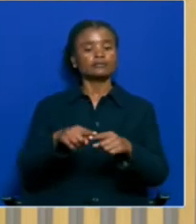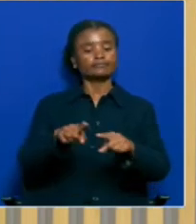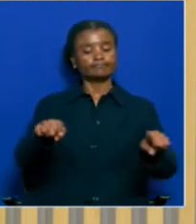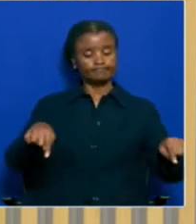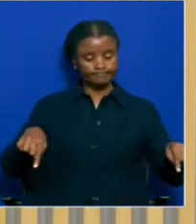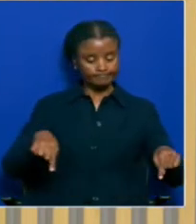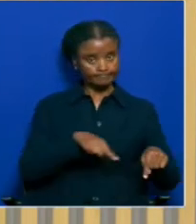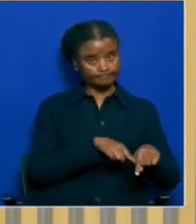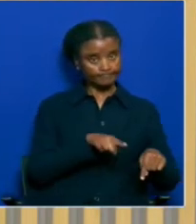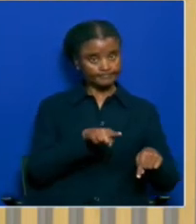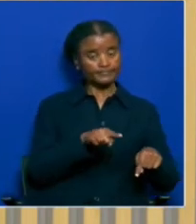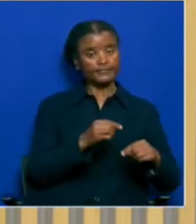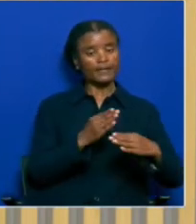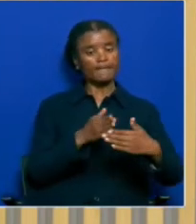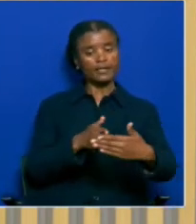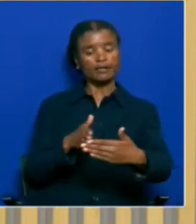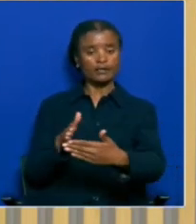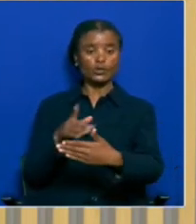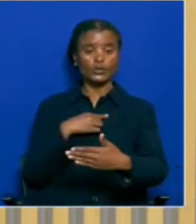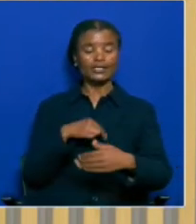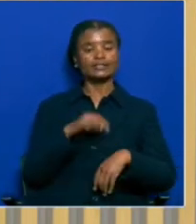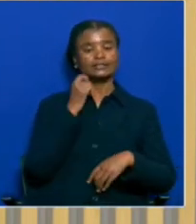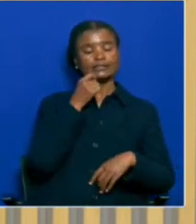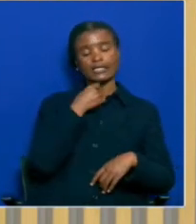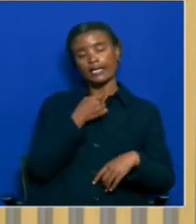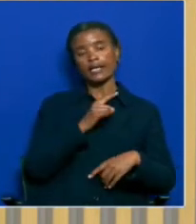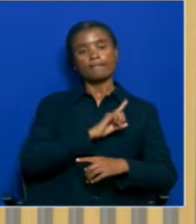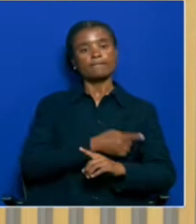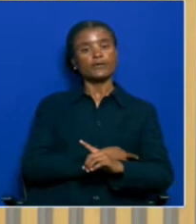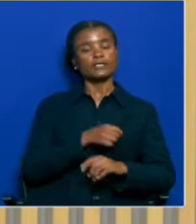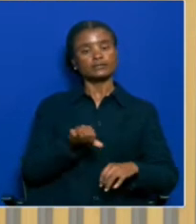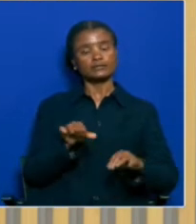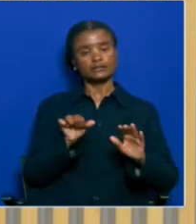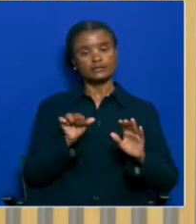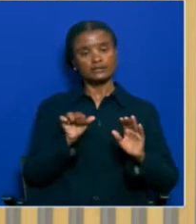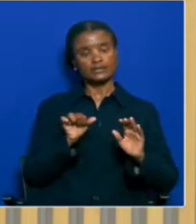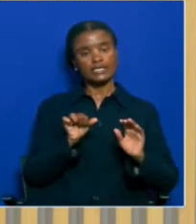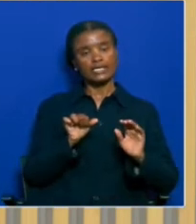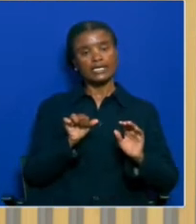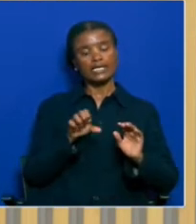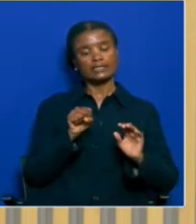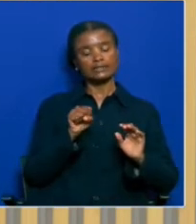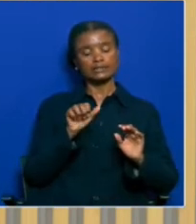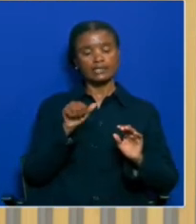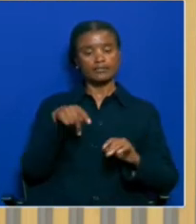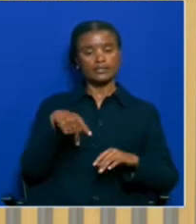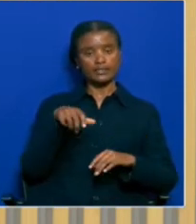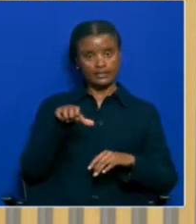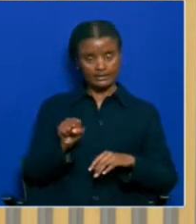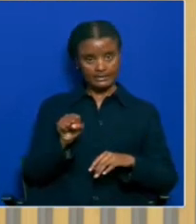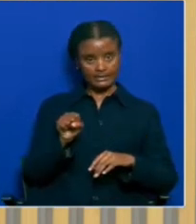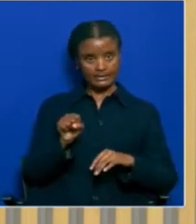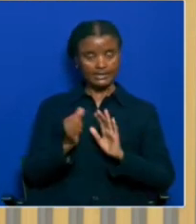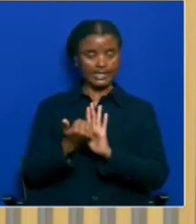in 64F of the SEPS Act may only be exercised within the borders of Ekurhuleni